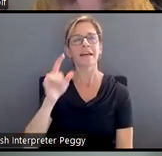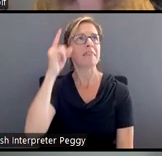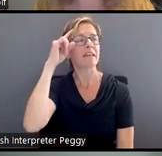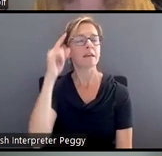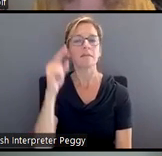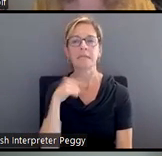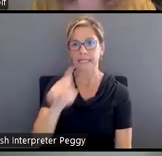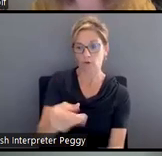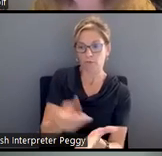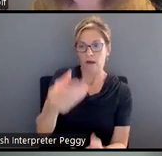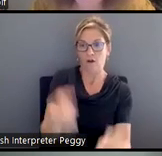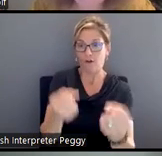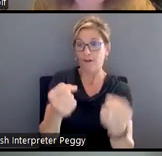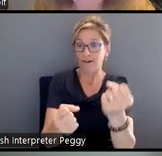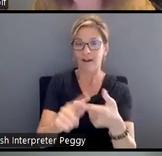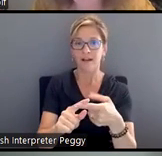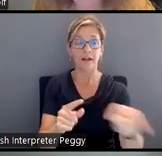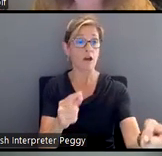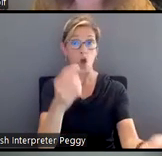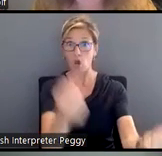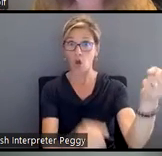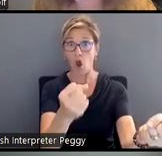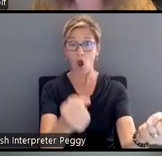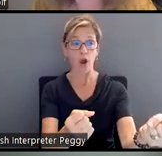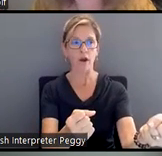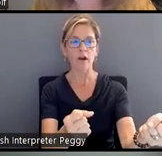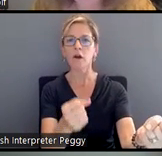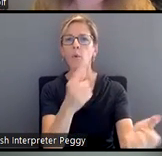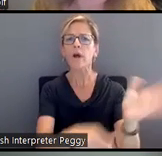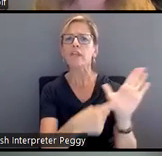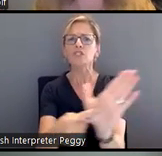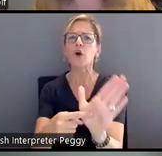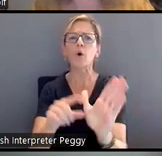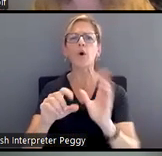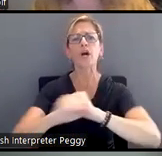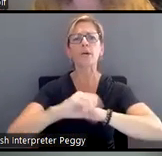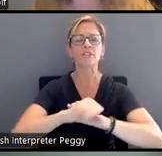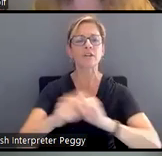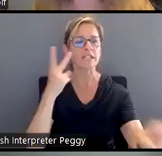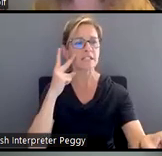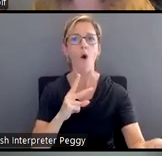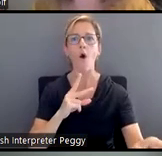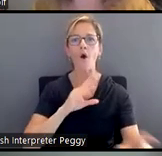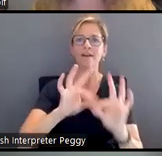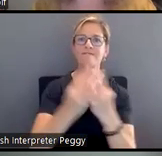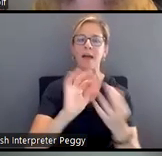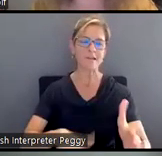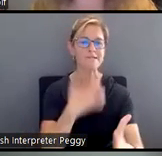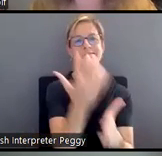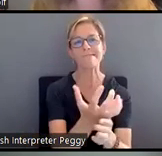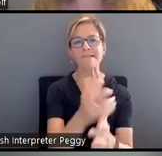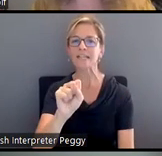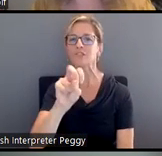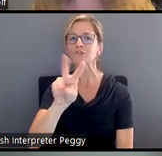car ad, you see pictures of people having fun. You see pictures of a family in an SUV. I love this one